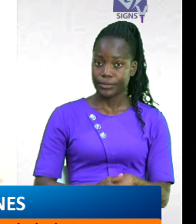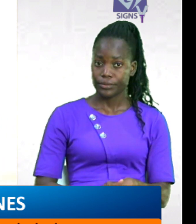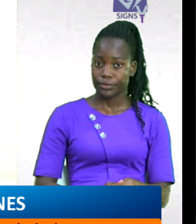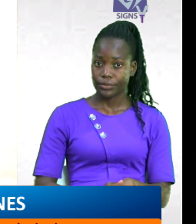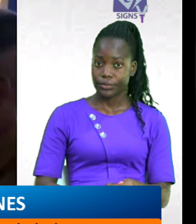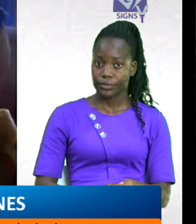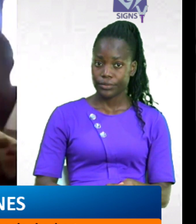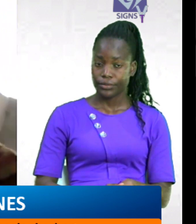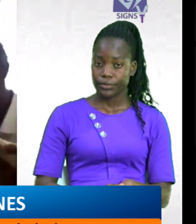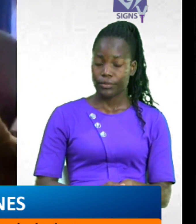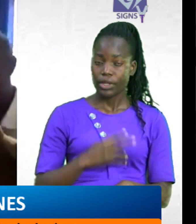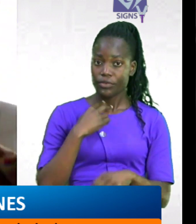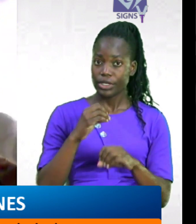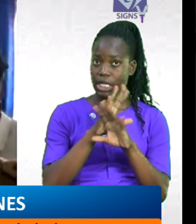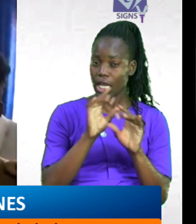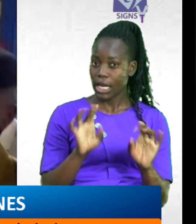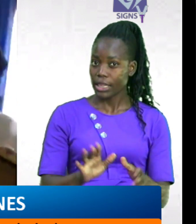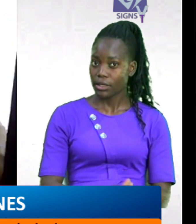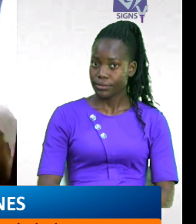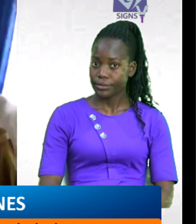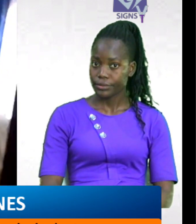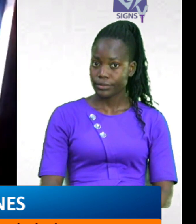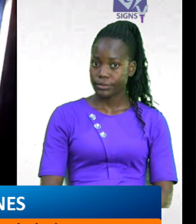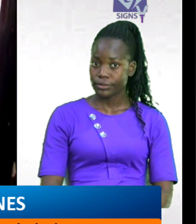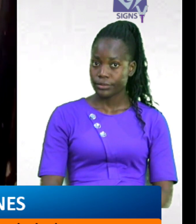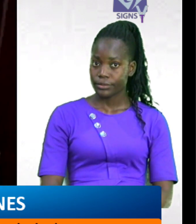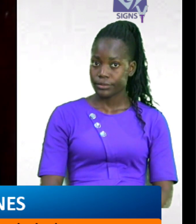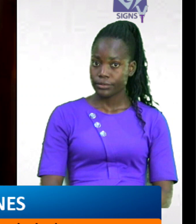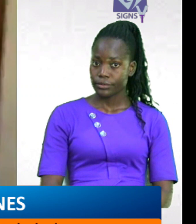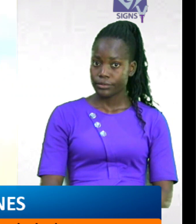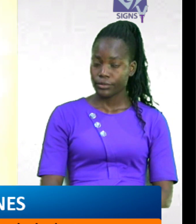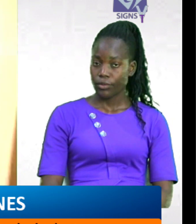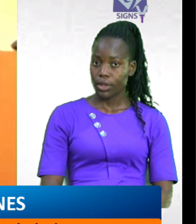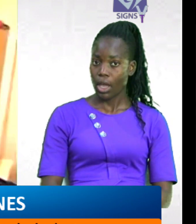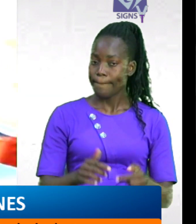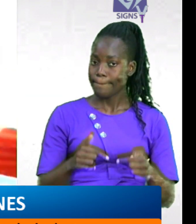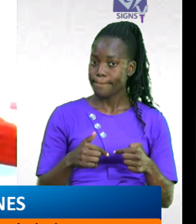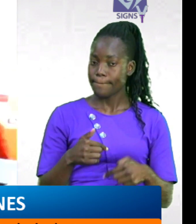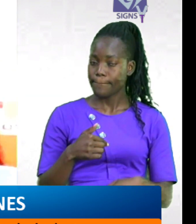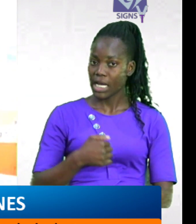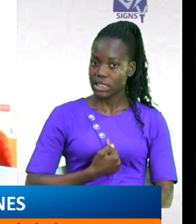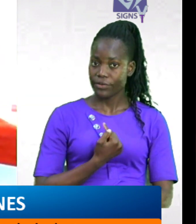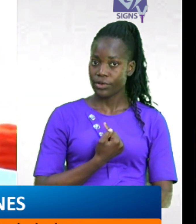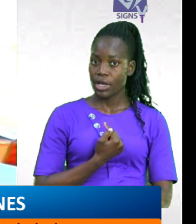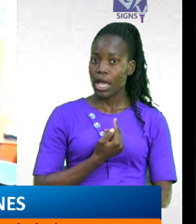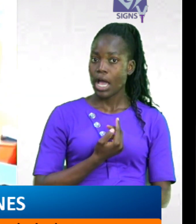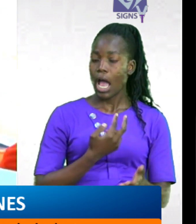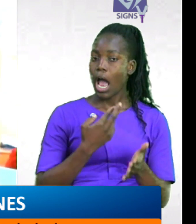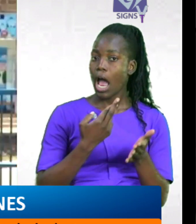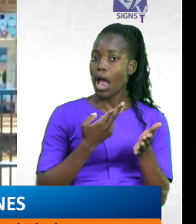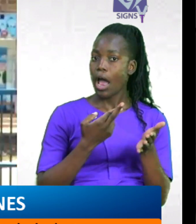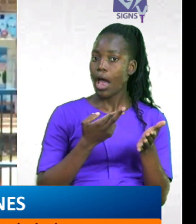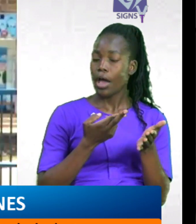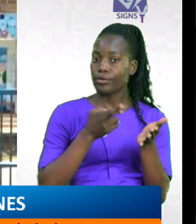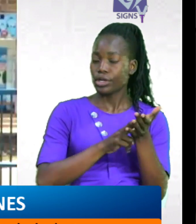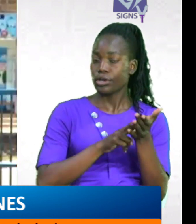against the 300 status in Kenya. That is my record. No, I am the one in charge.